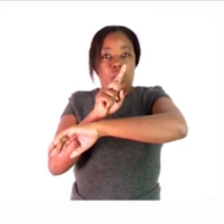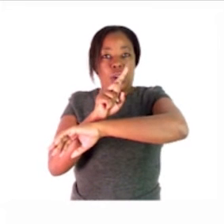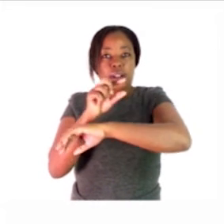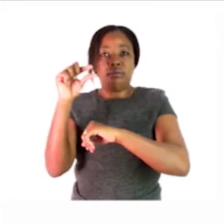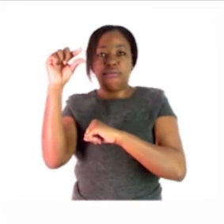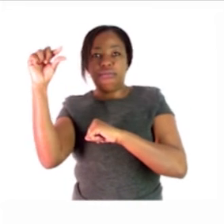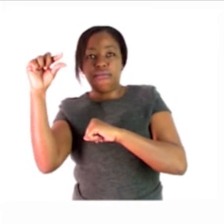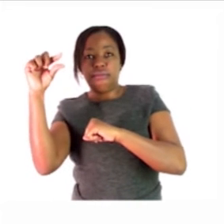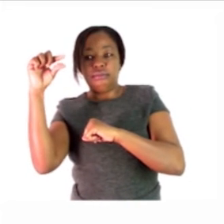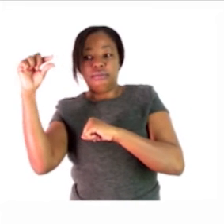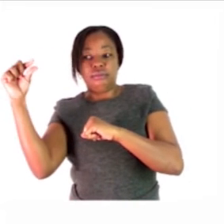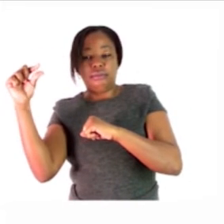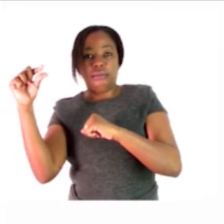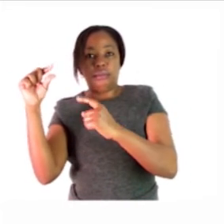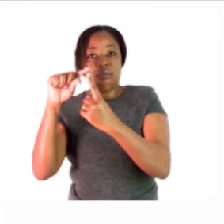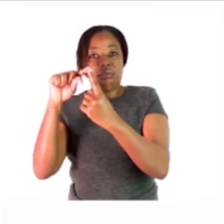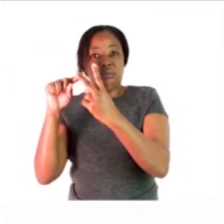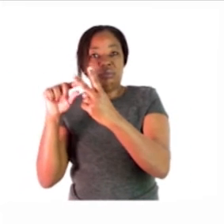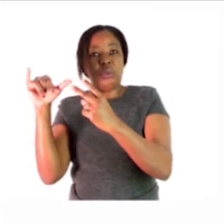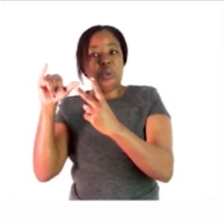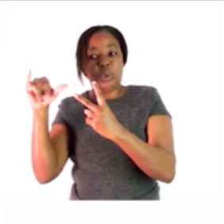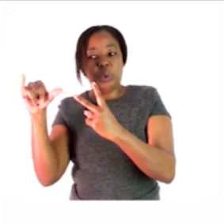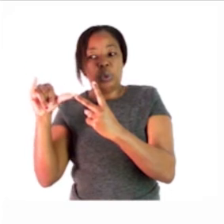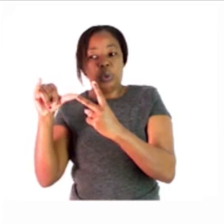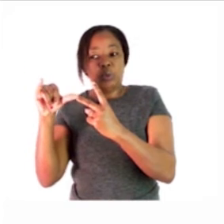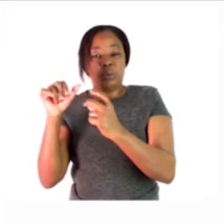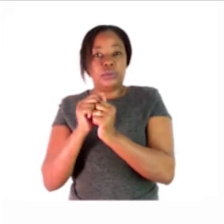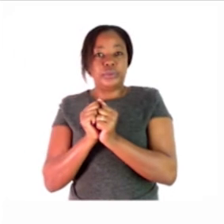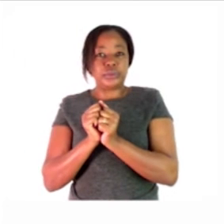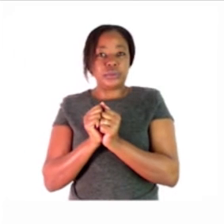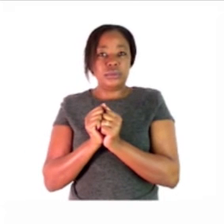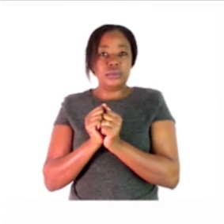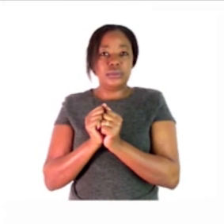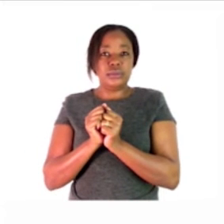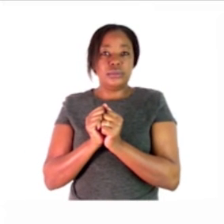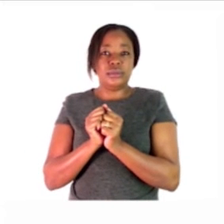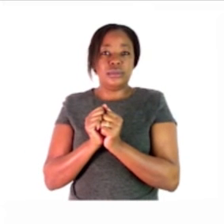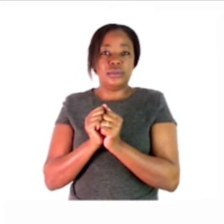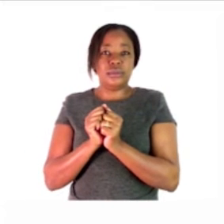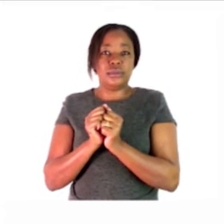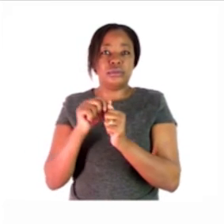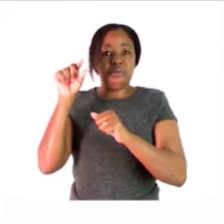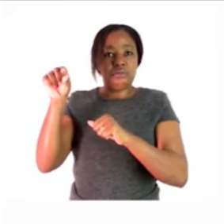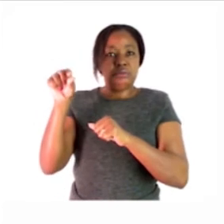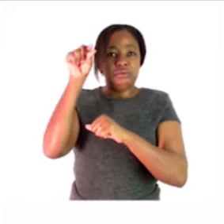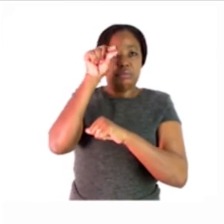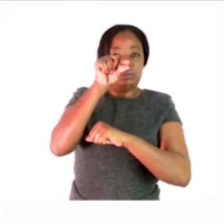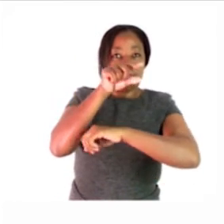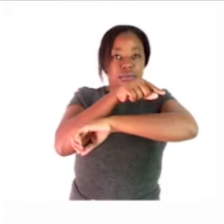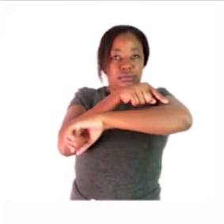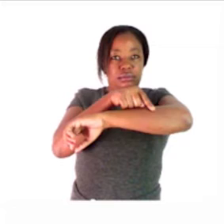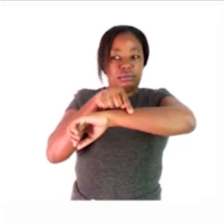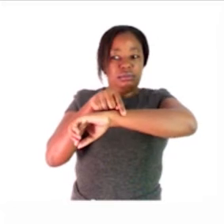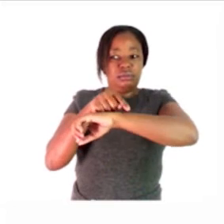possible answers is scent. Both of them are read as scent. But which one do you think we are talking about in this